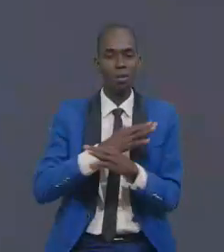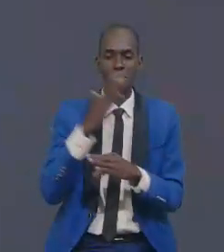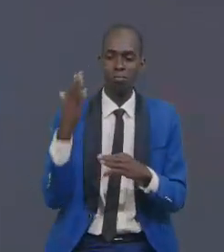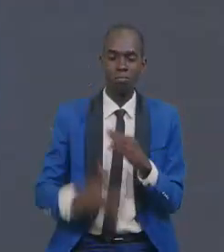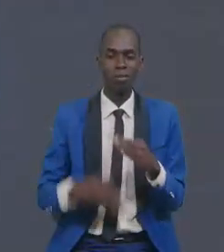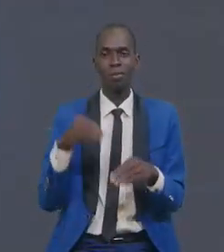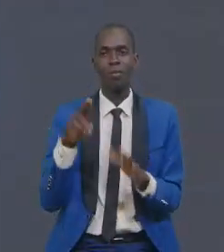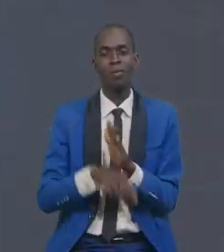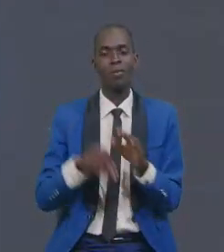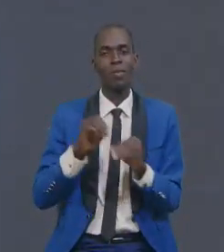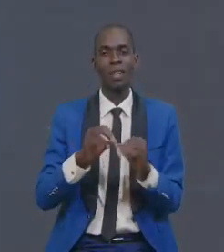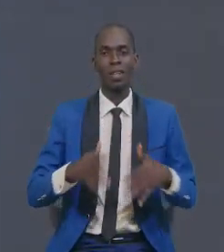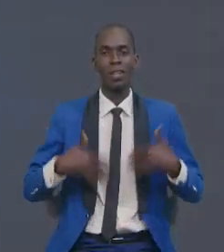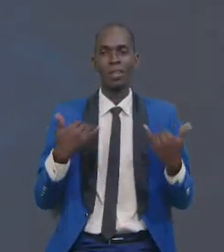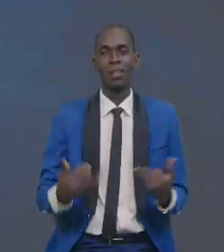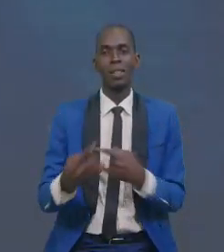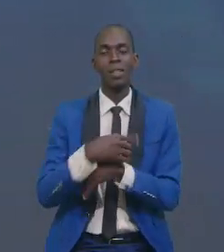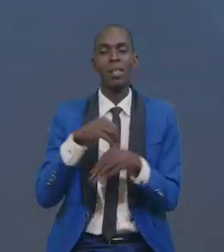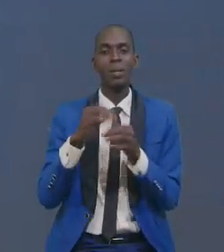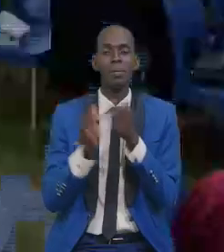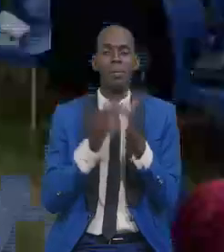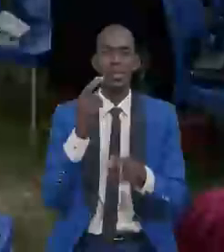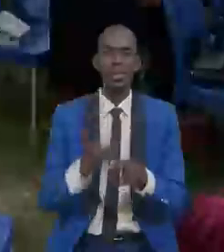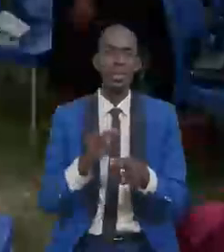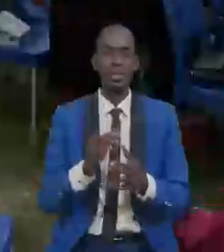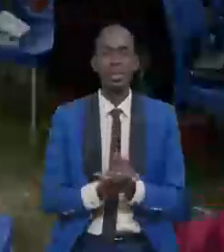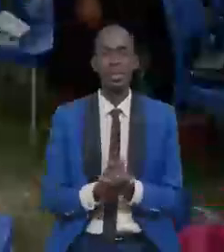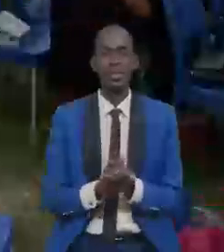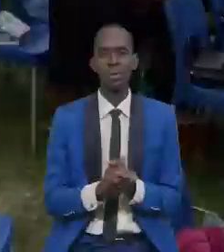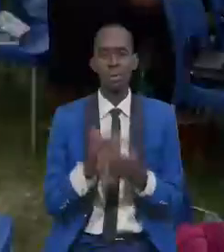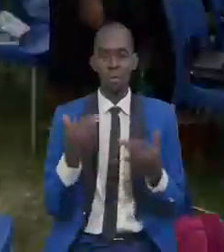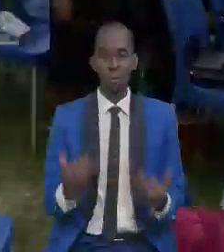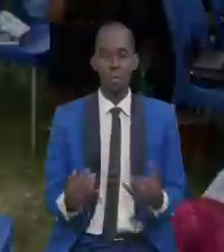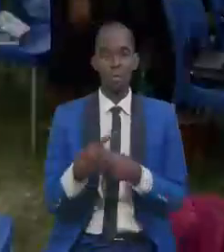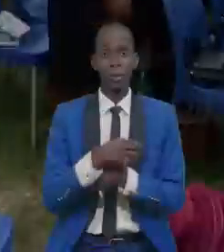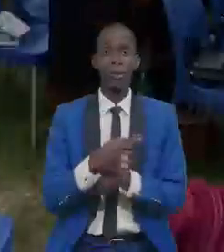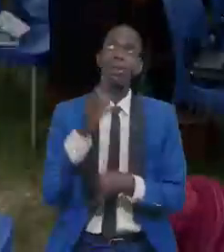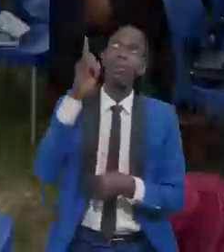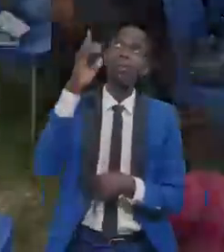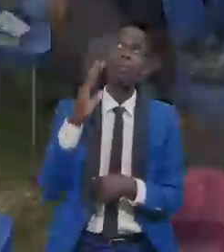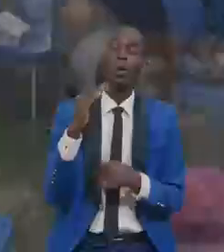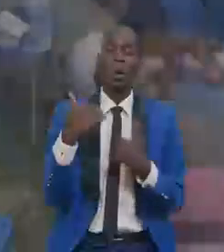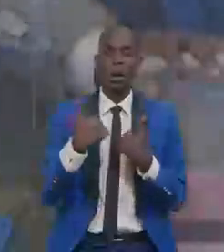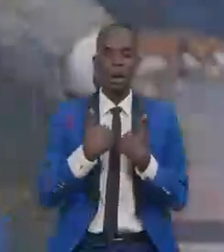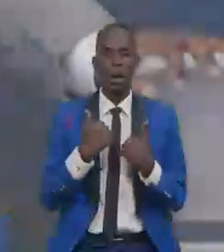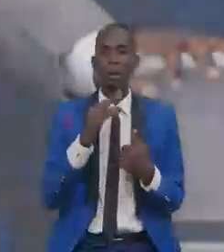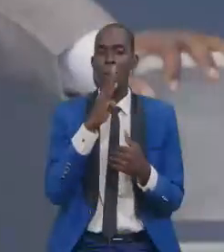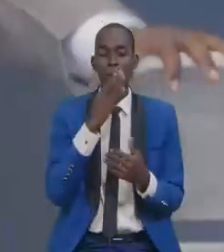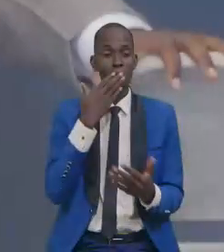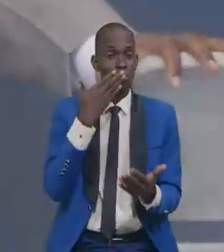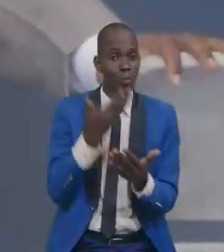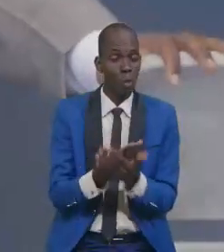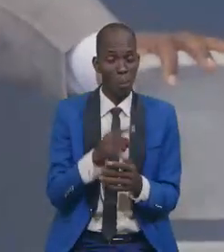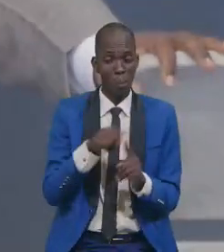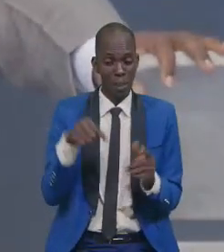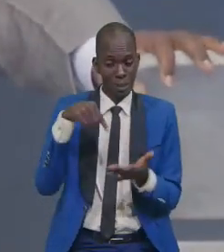life in Jesus' name. Today, God has been good, but today especially,